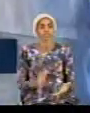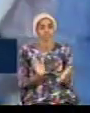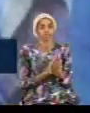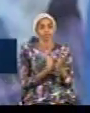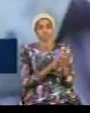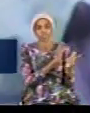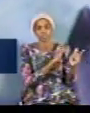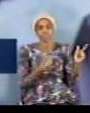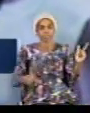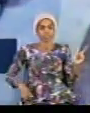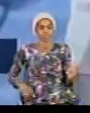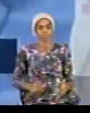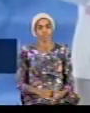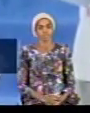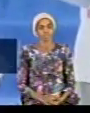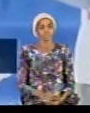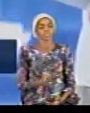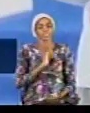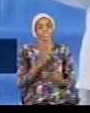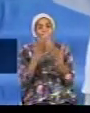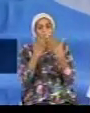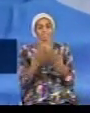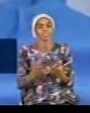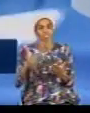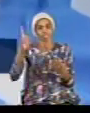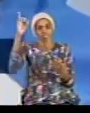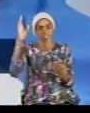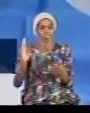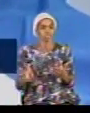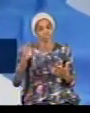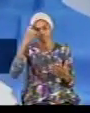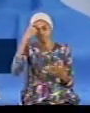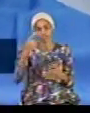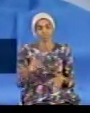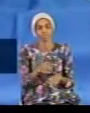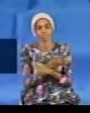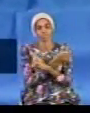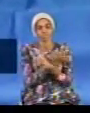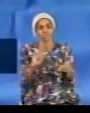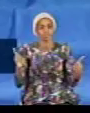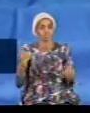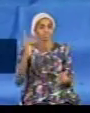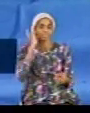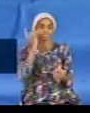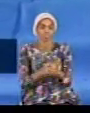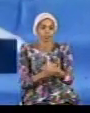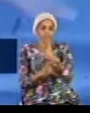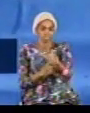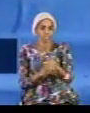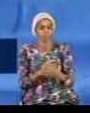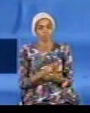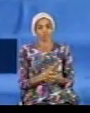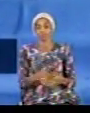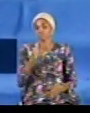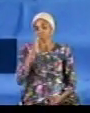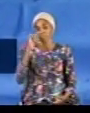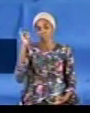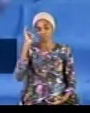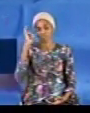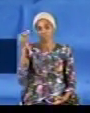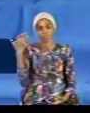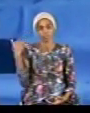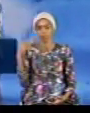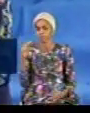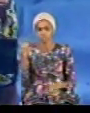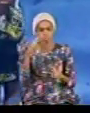Jesus. I thank God for delivering my daughter. Yesterday, we were looking for her